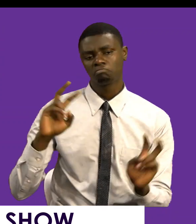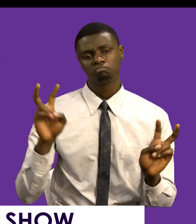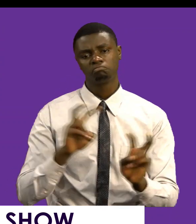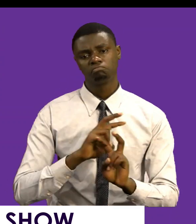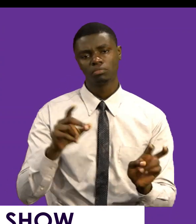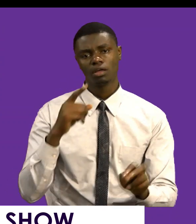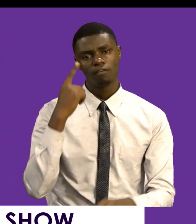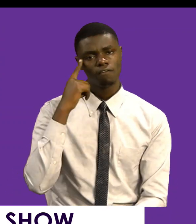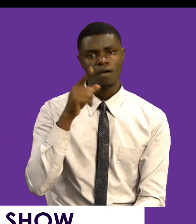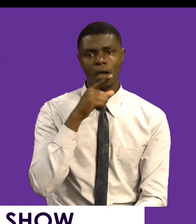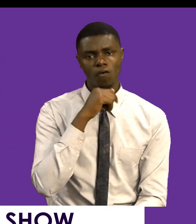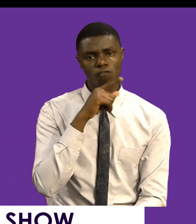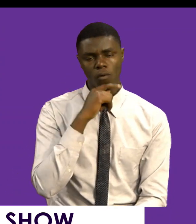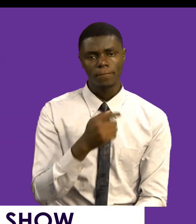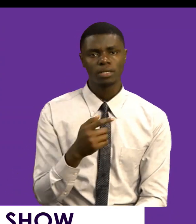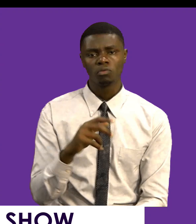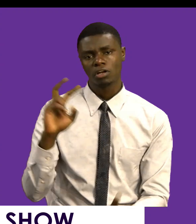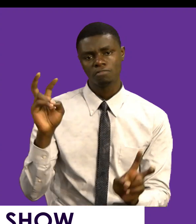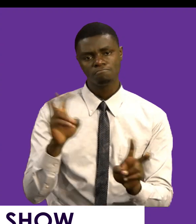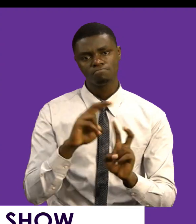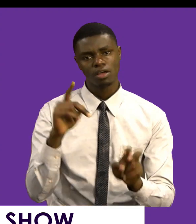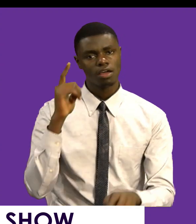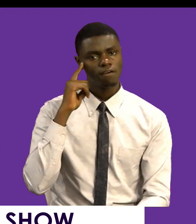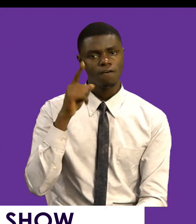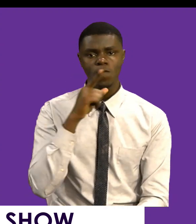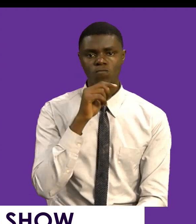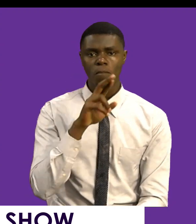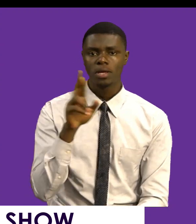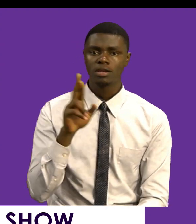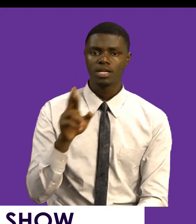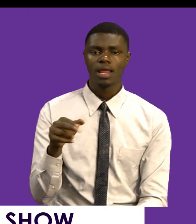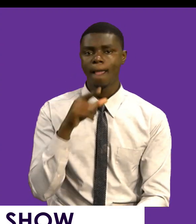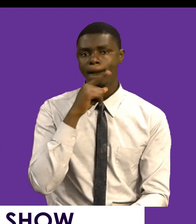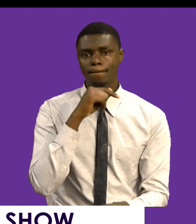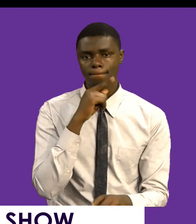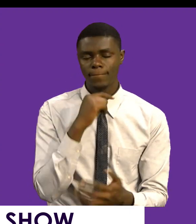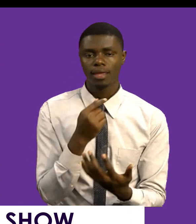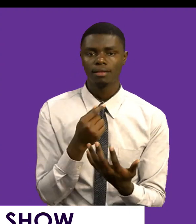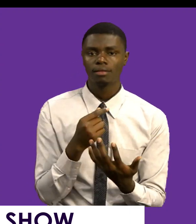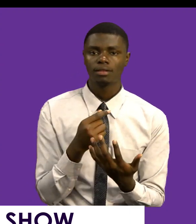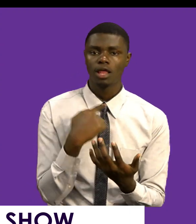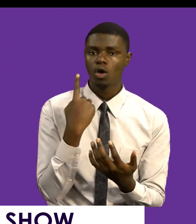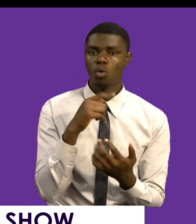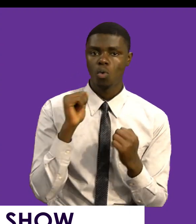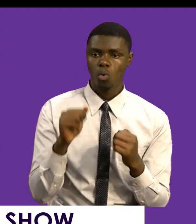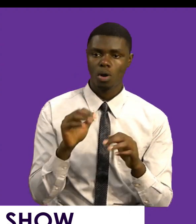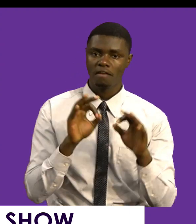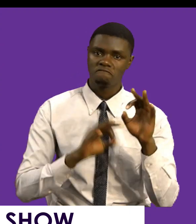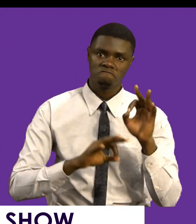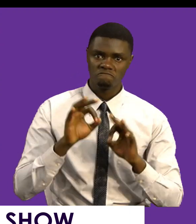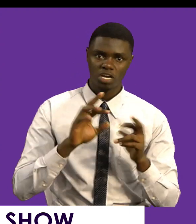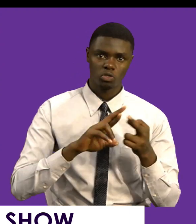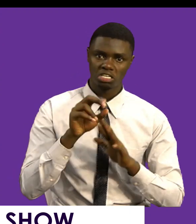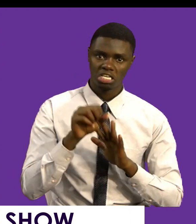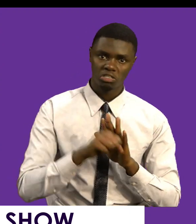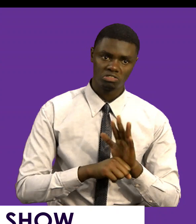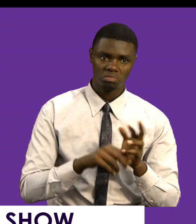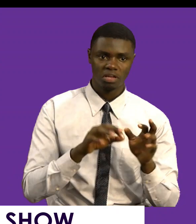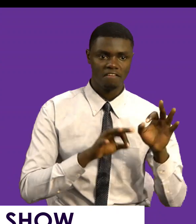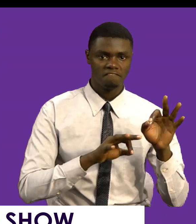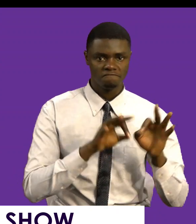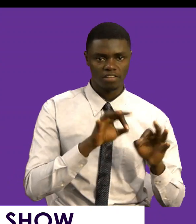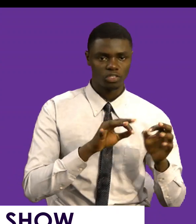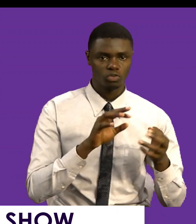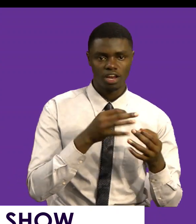for men. They are looking for men who are ready, men who can, fashion relationships and fashion